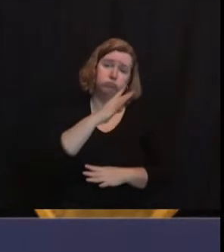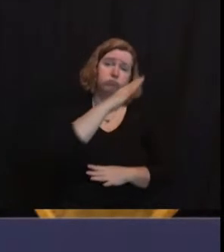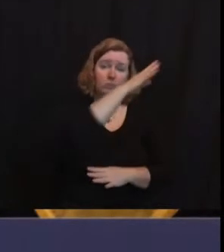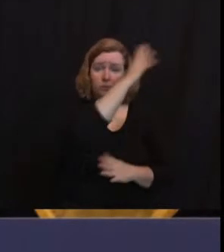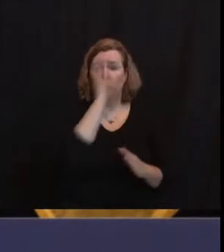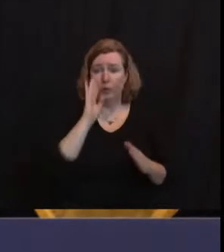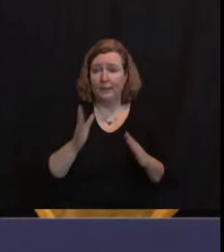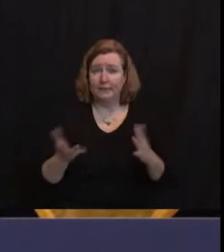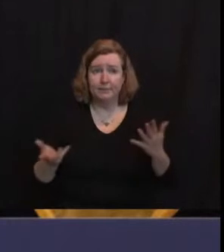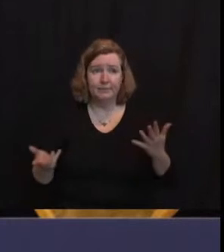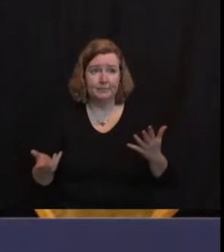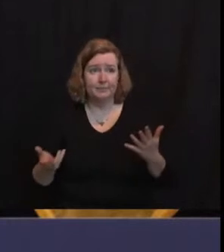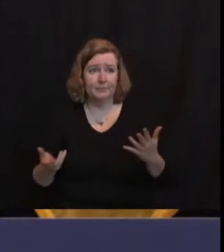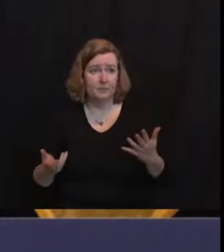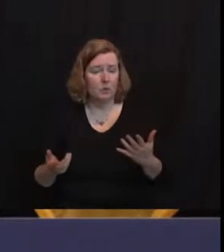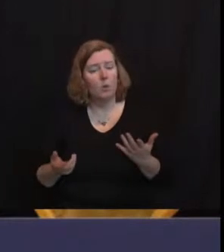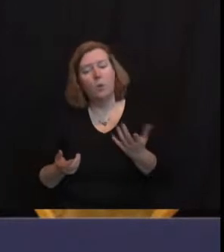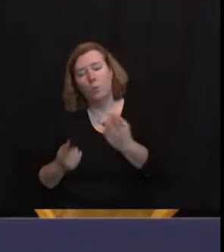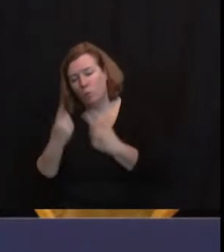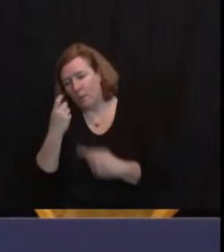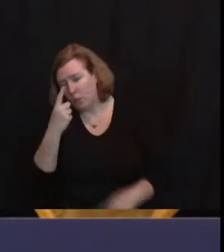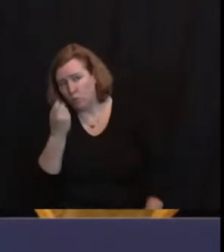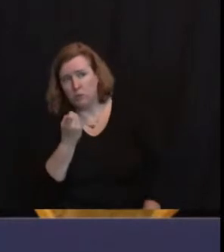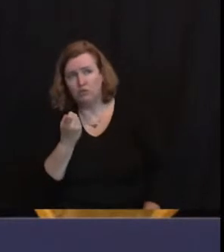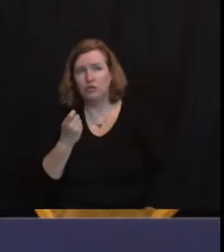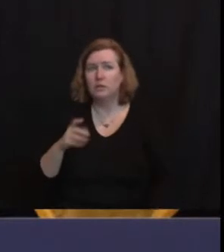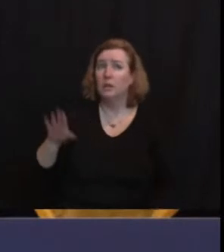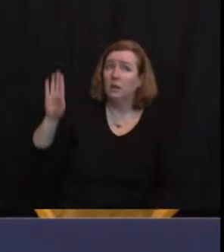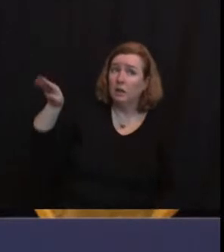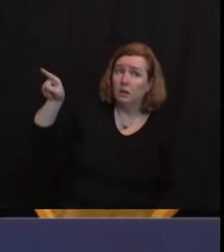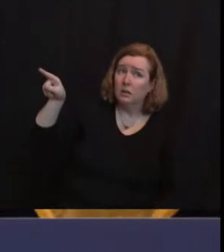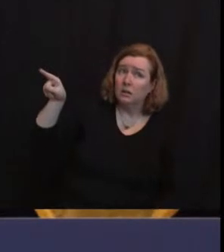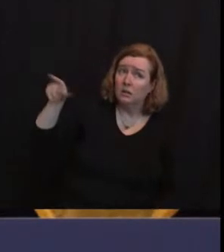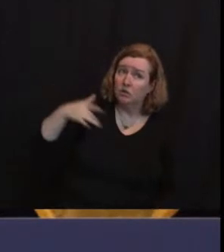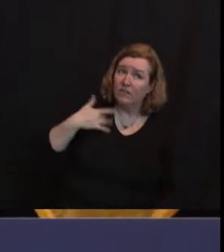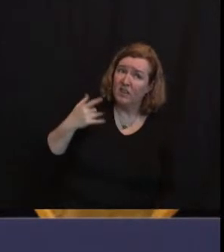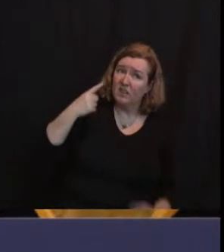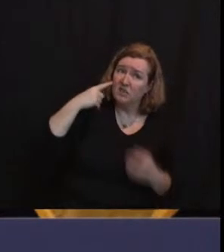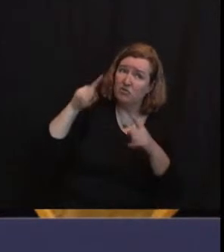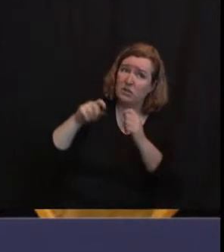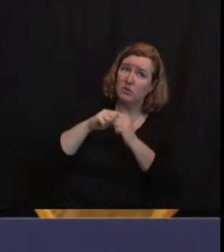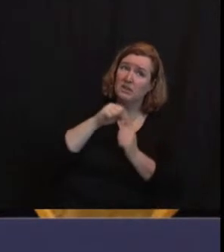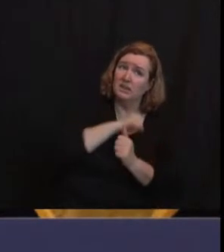Daniel. Sure. So I just want to make sure then you don't share the Senate President's regret on the borrowing?